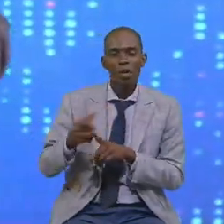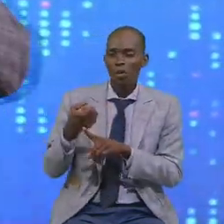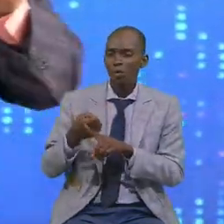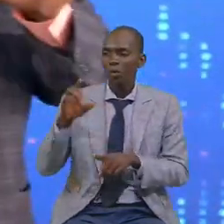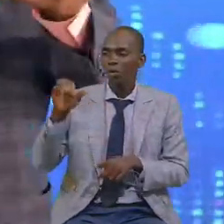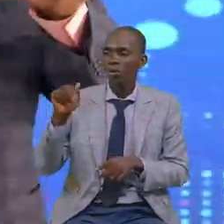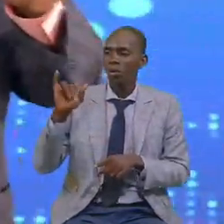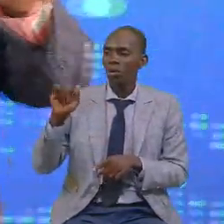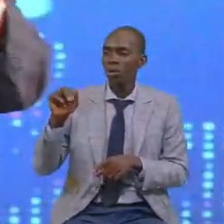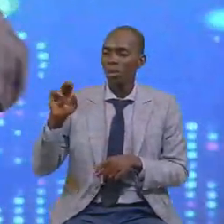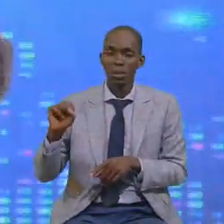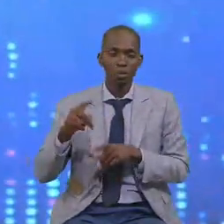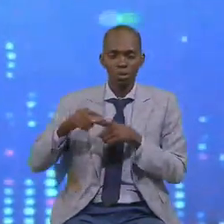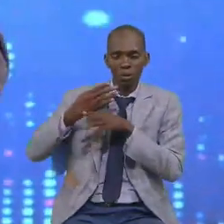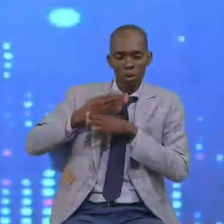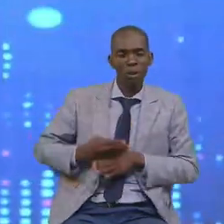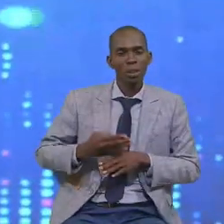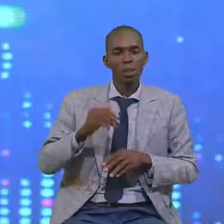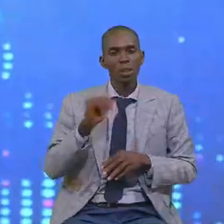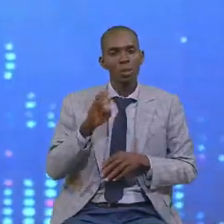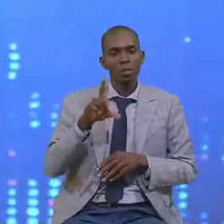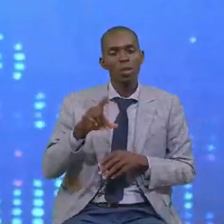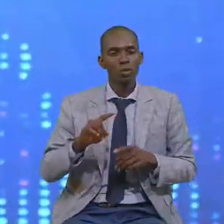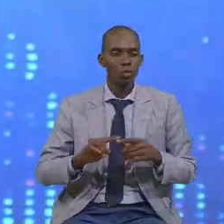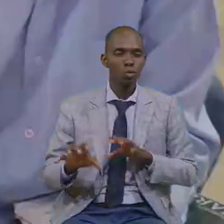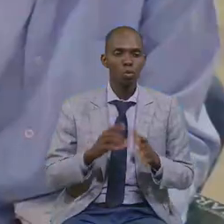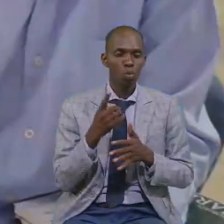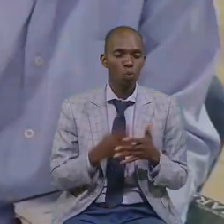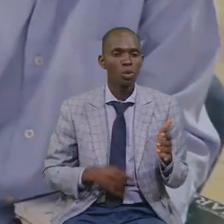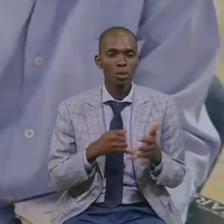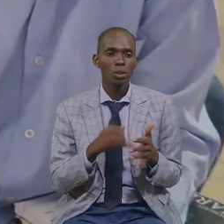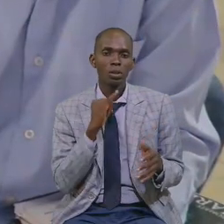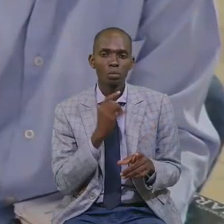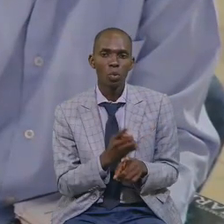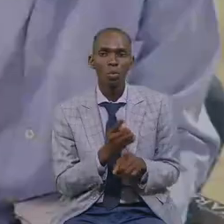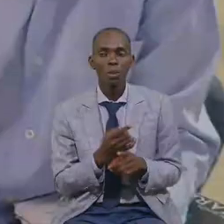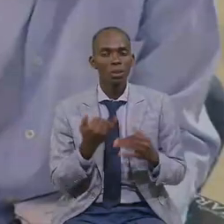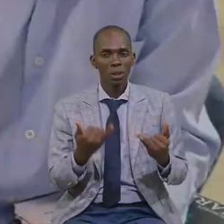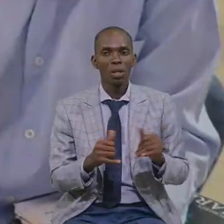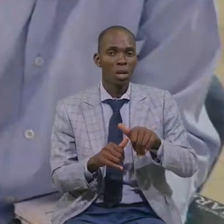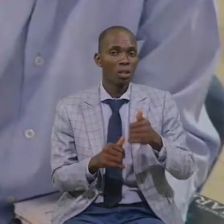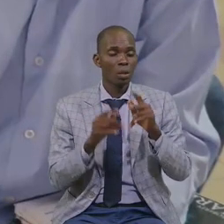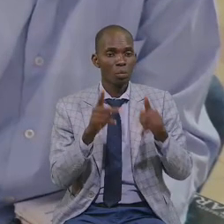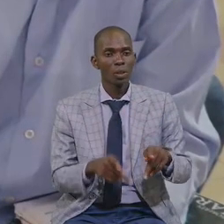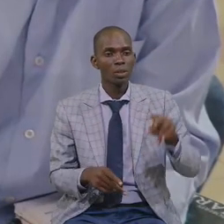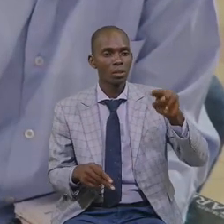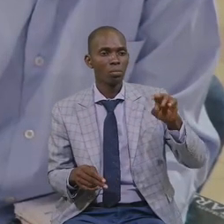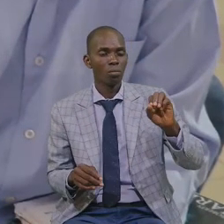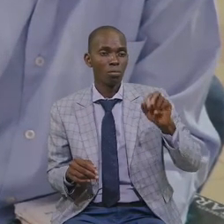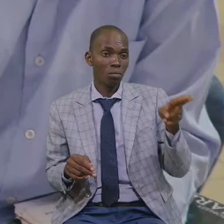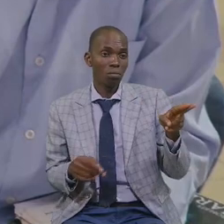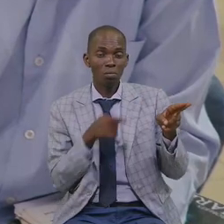him from doing what you ought to do. We learn about Noah, and Noah built the ark. They